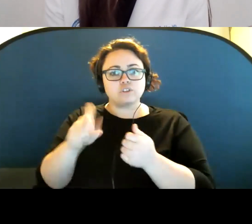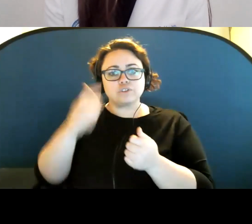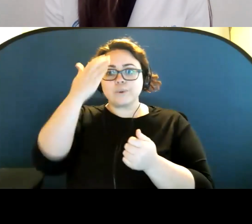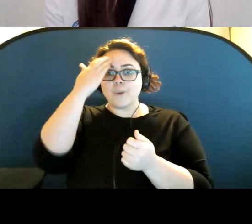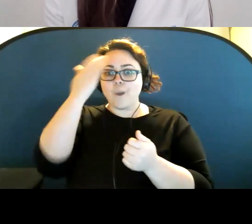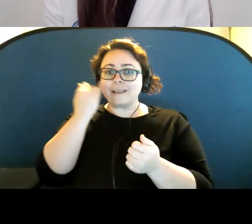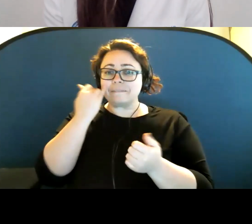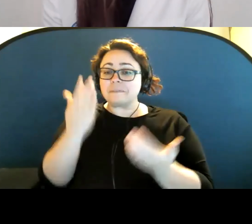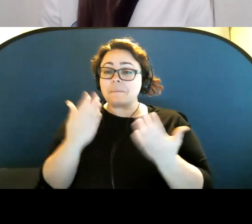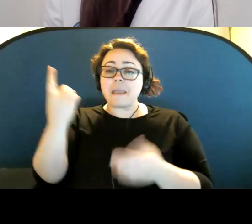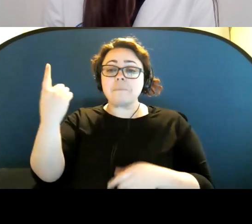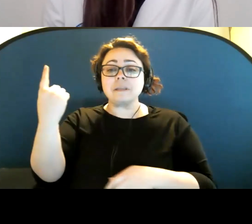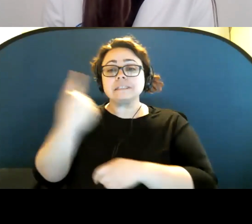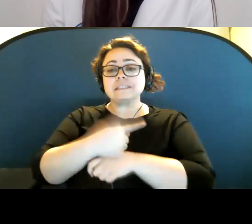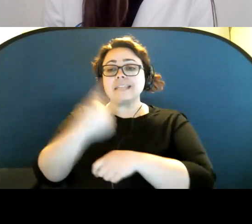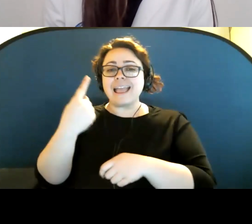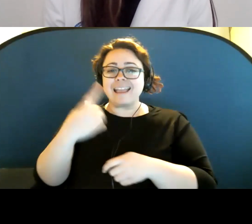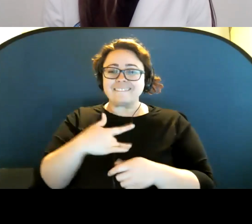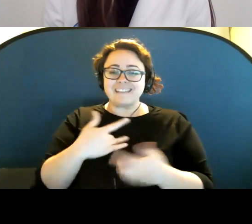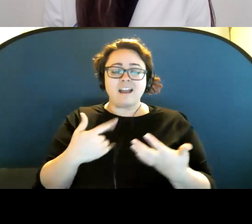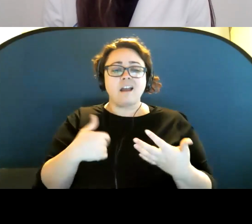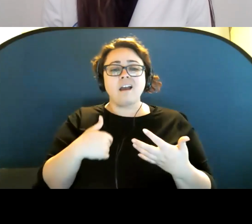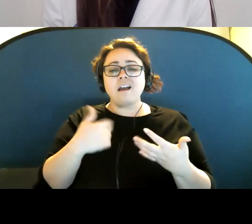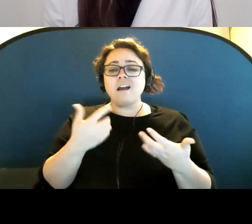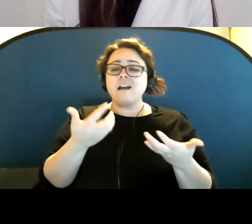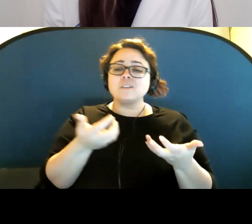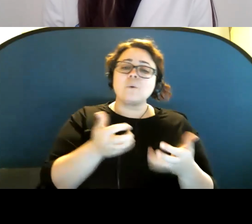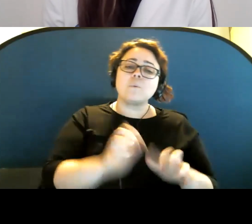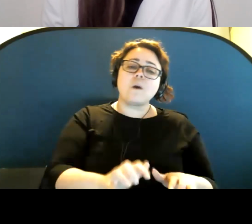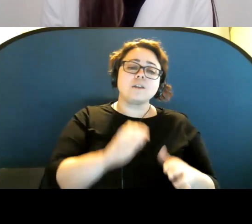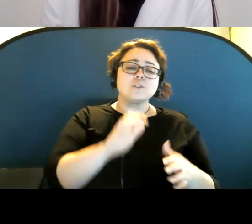day where, they're just not up for doing it, or they might